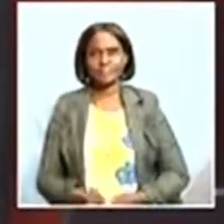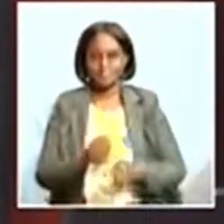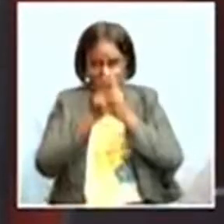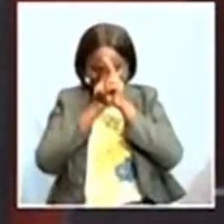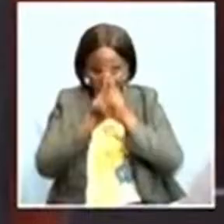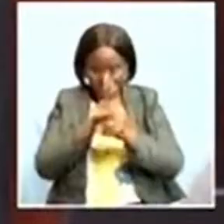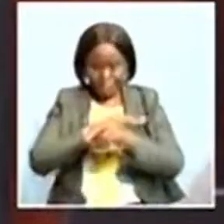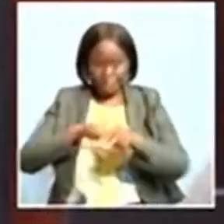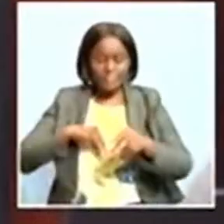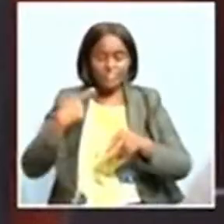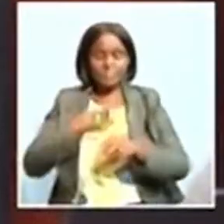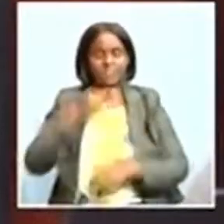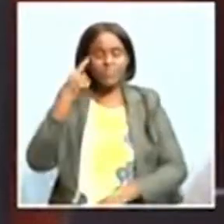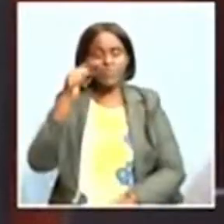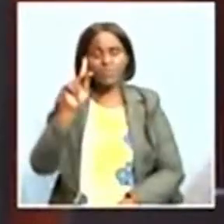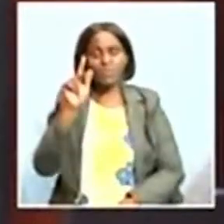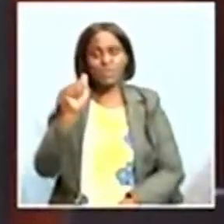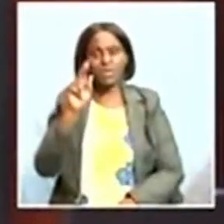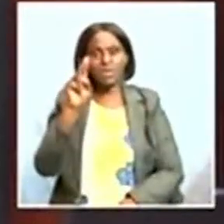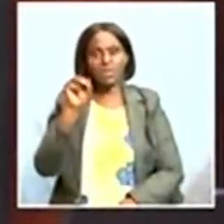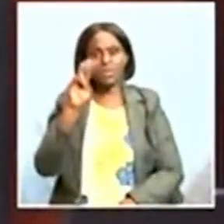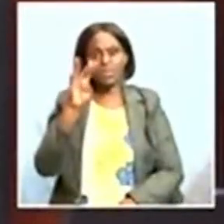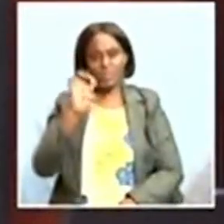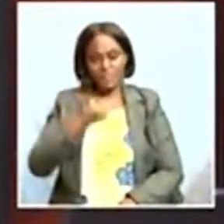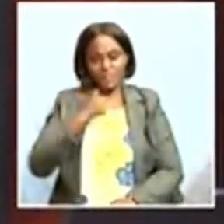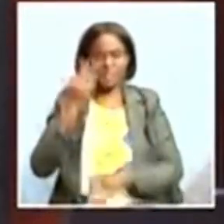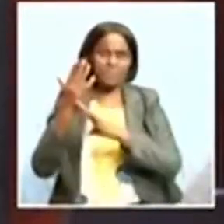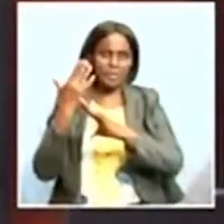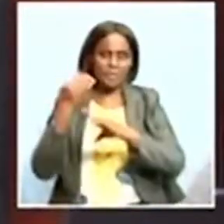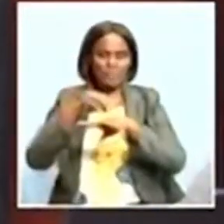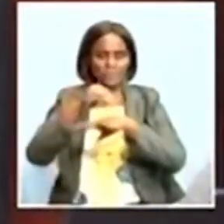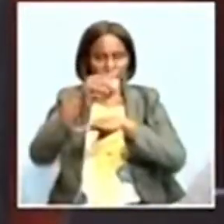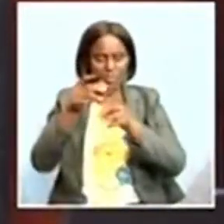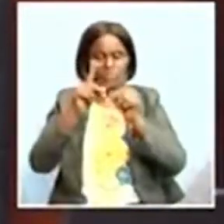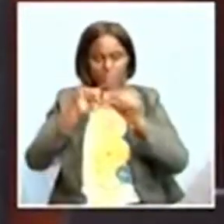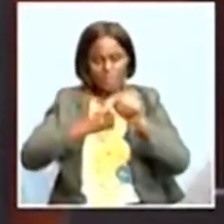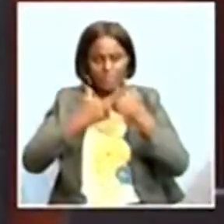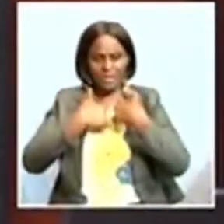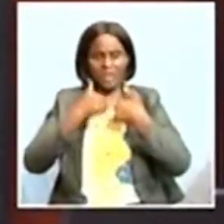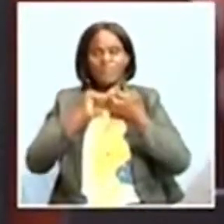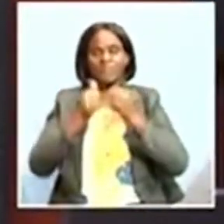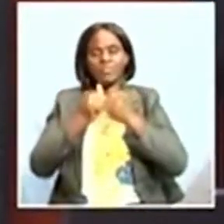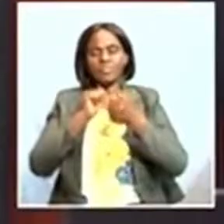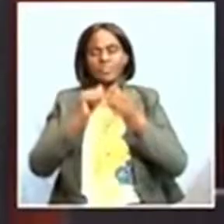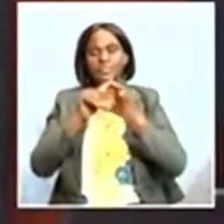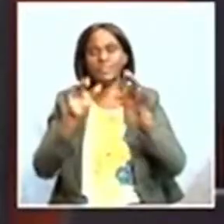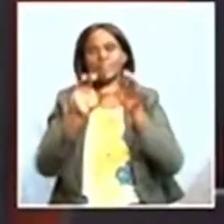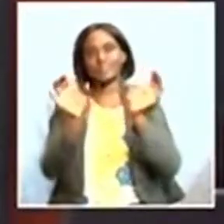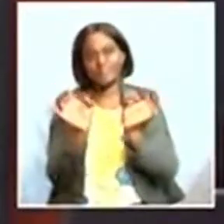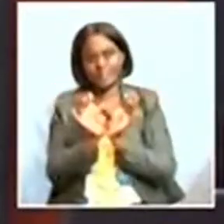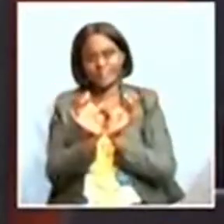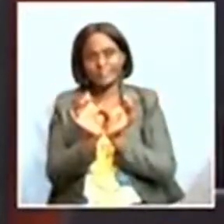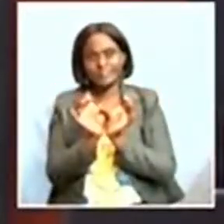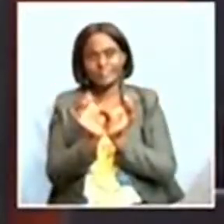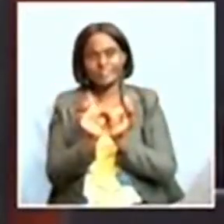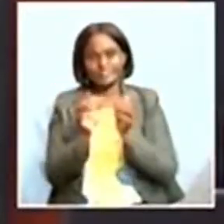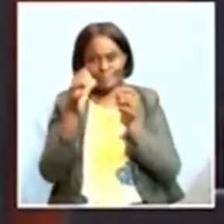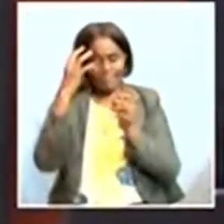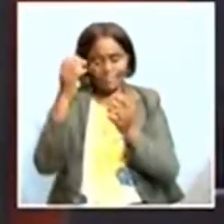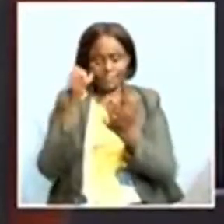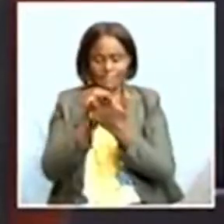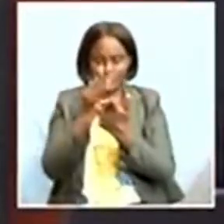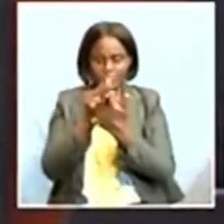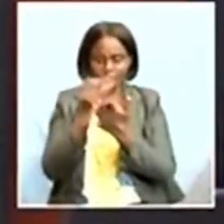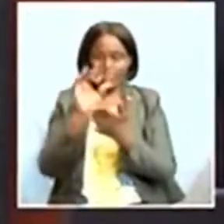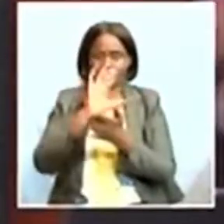Honorable Member for Kaumbwe, I think we have guided previously that when we have a disaster in our constituency, the office of